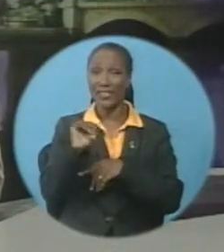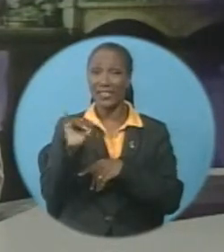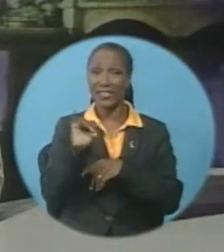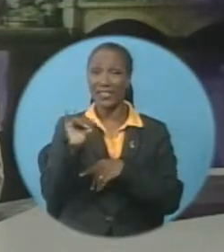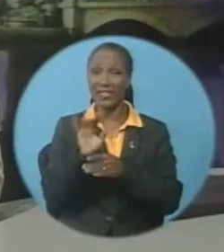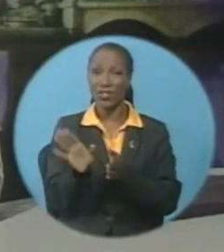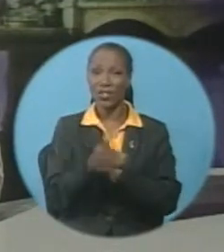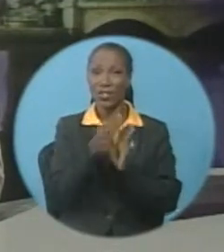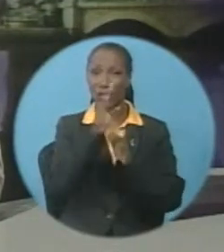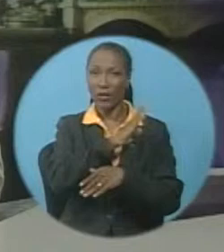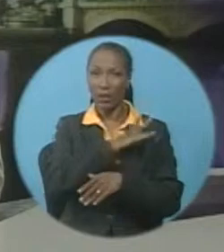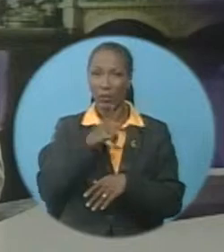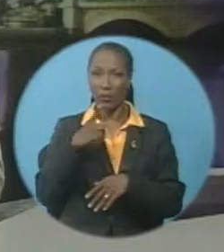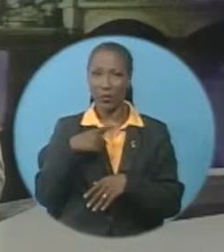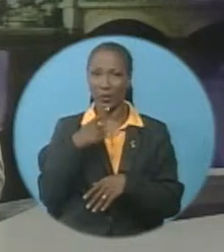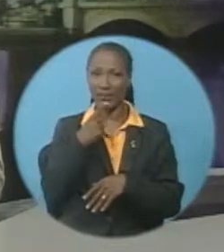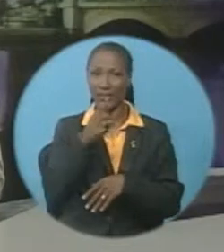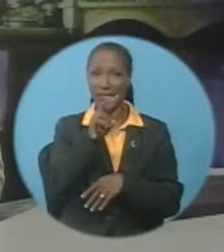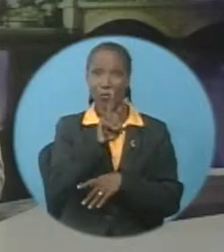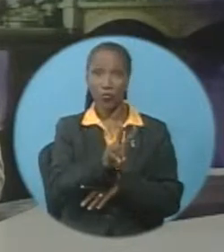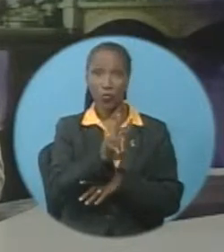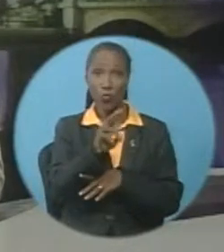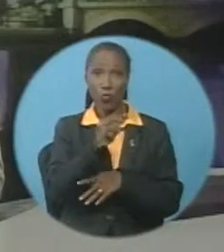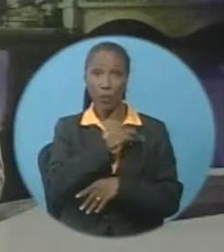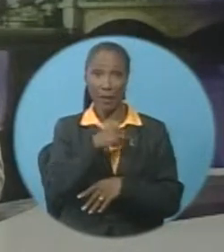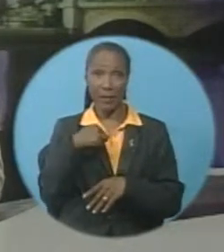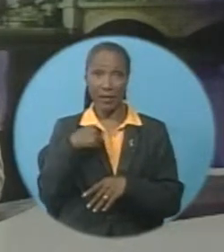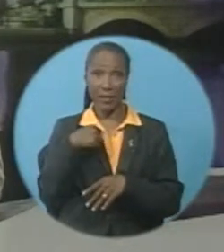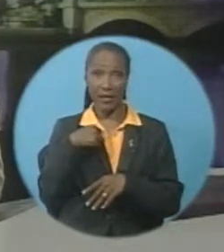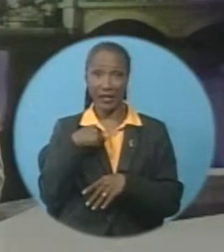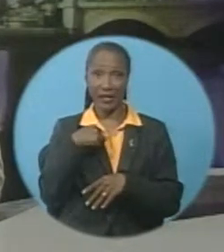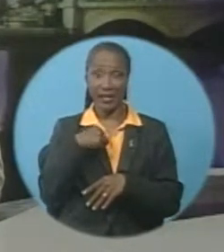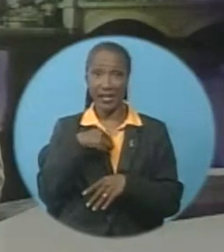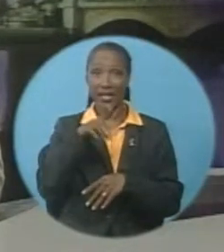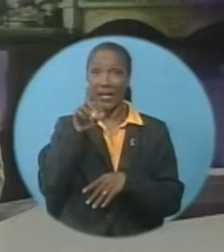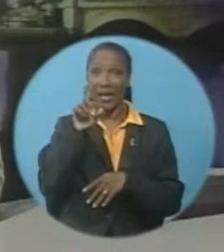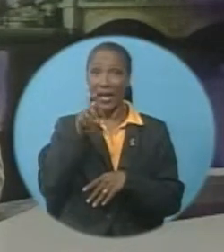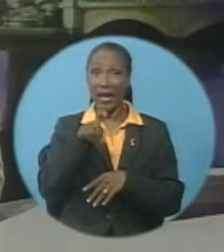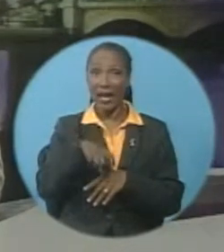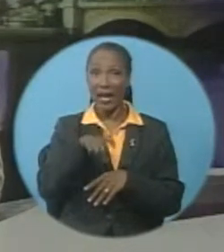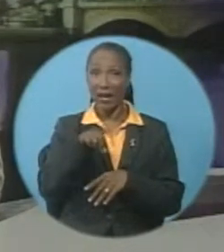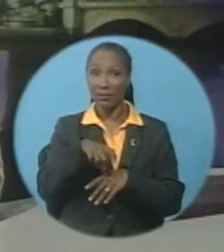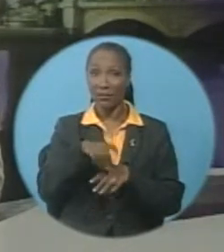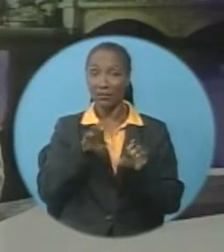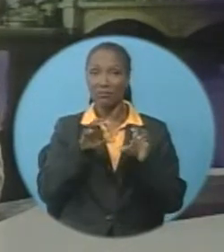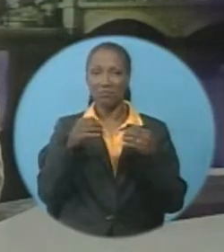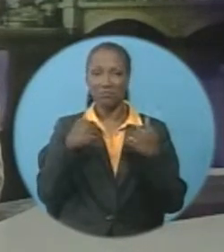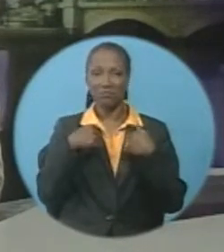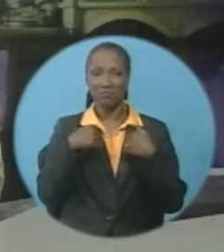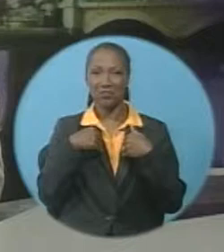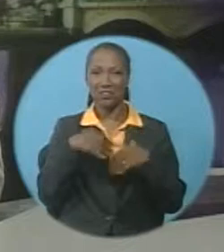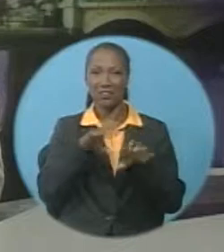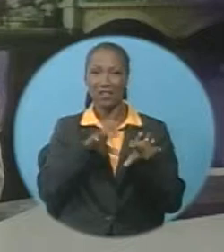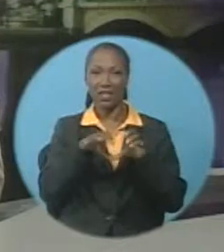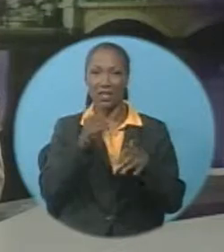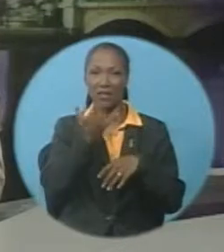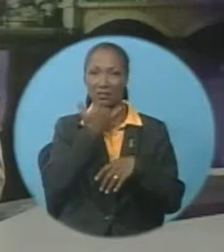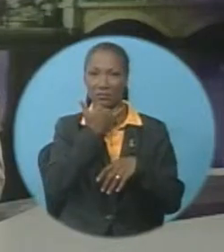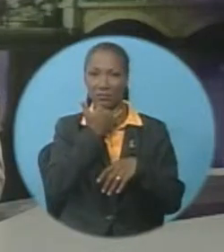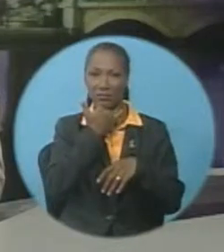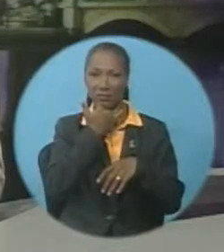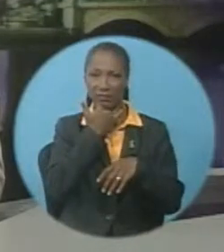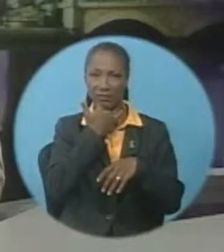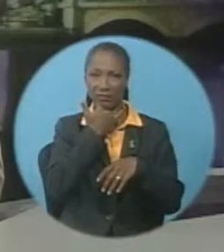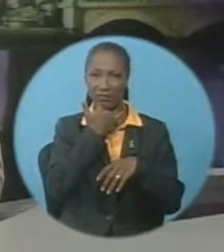Indies Cricket Board confirmed that 2 Pride members have been penalised under the Code of Conduct following the 3rd round of matches in the Professional Cricket League